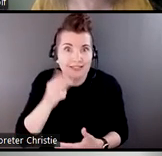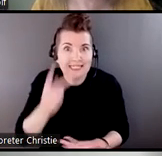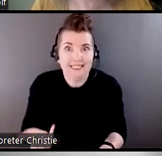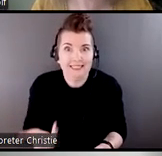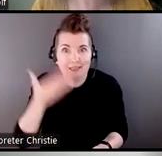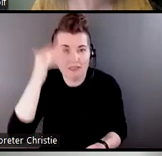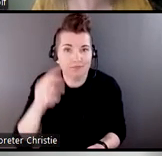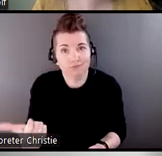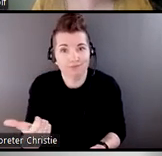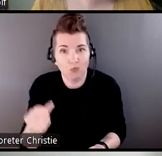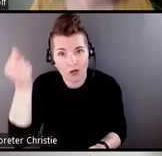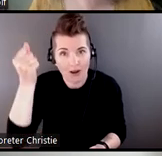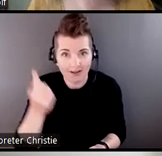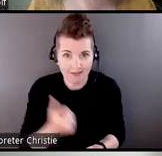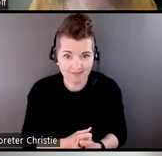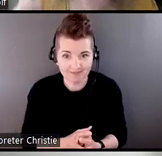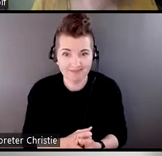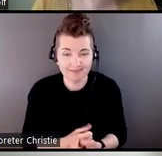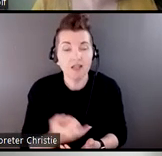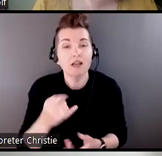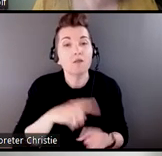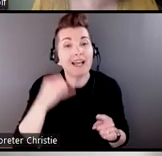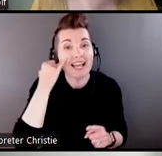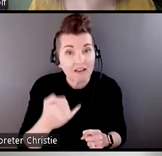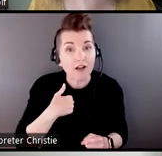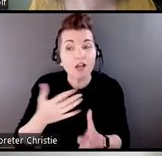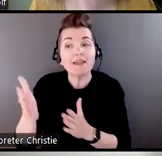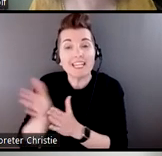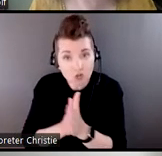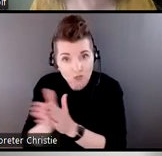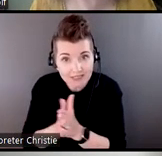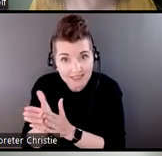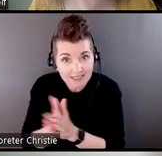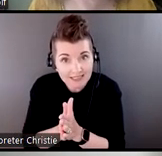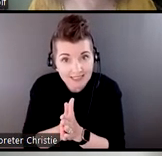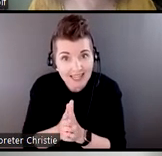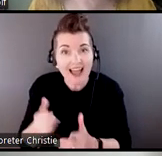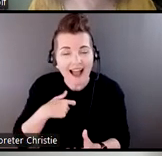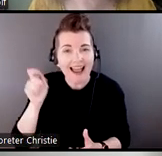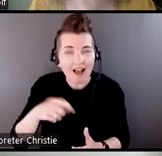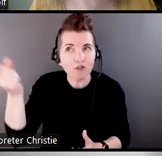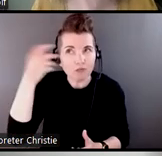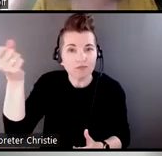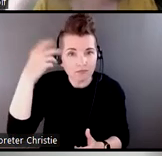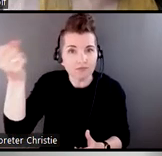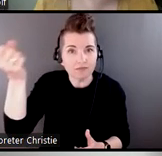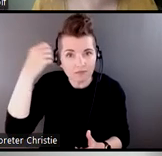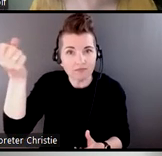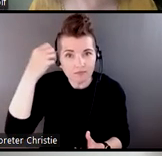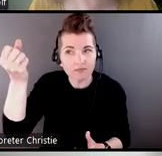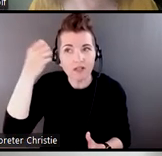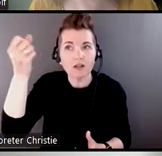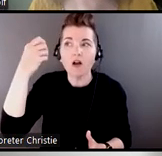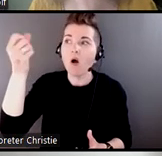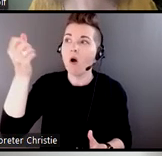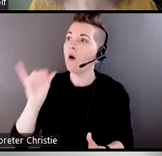we're interested in, we need to still hear the message a number of times before it really starts to become top of